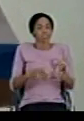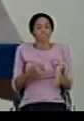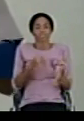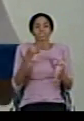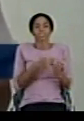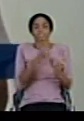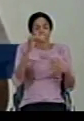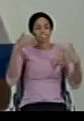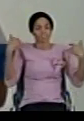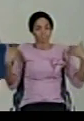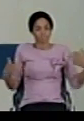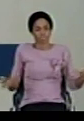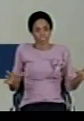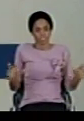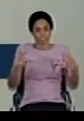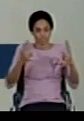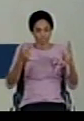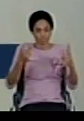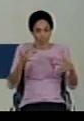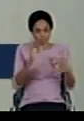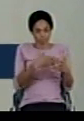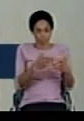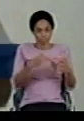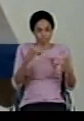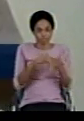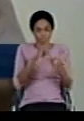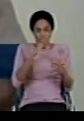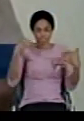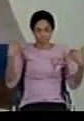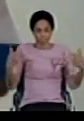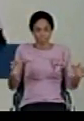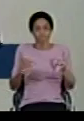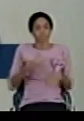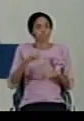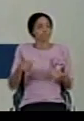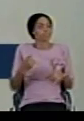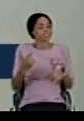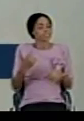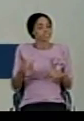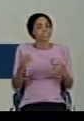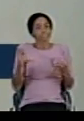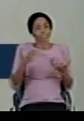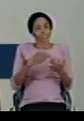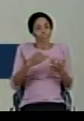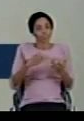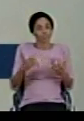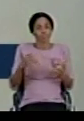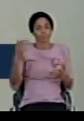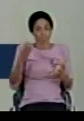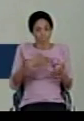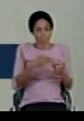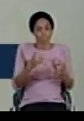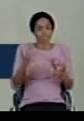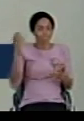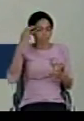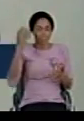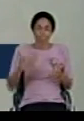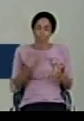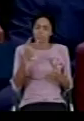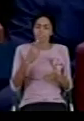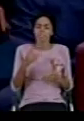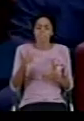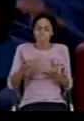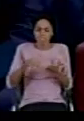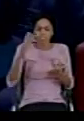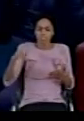was going on, I heard a voice behind me, check your waist, it is finished. Glory be to God, that has been the